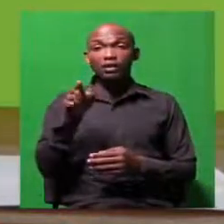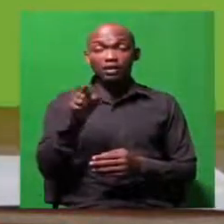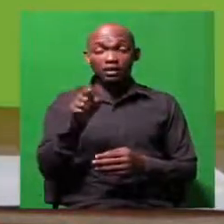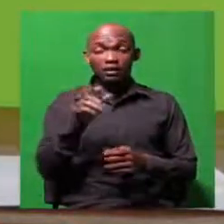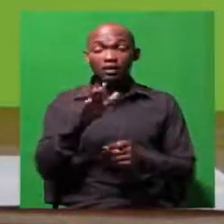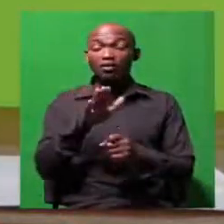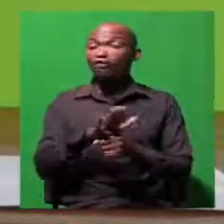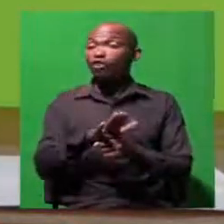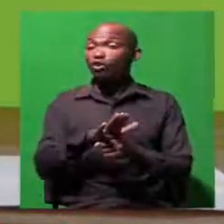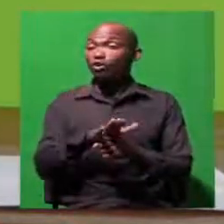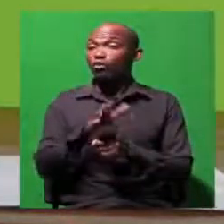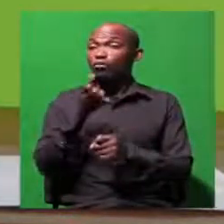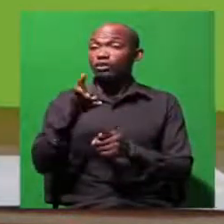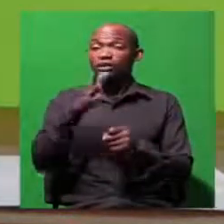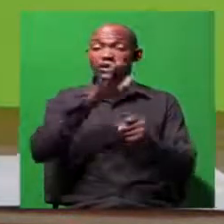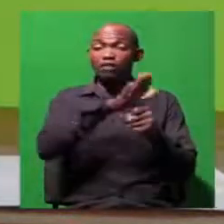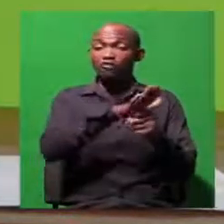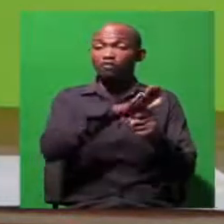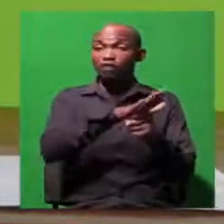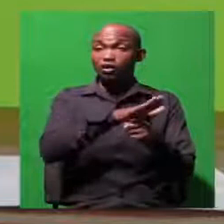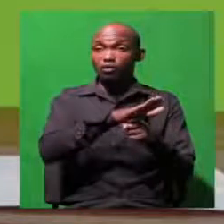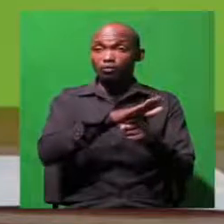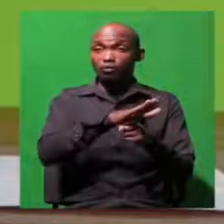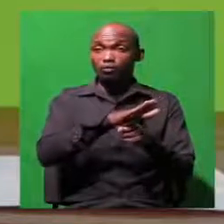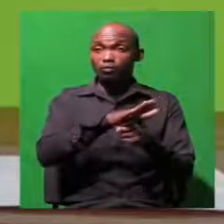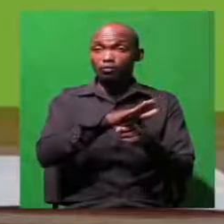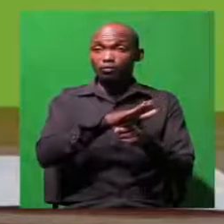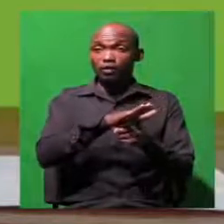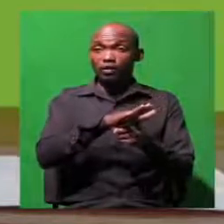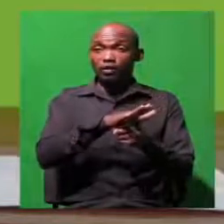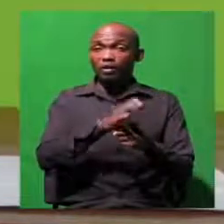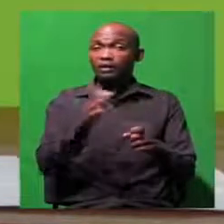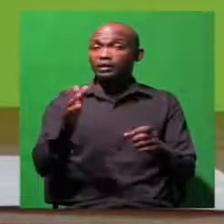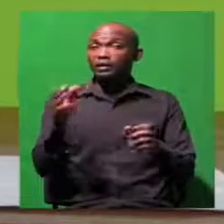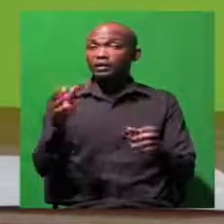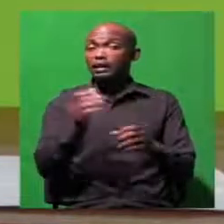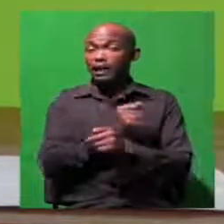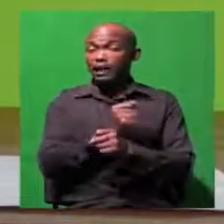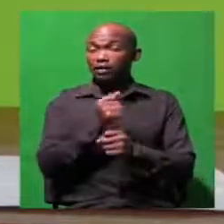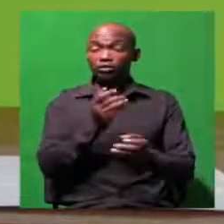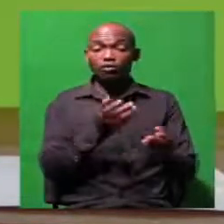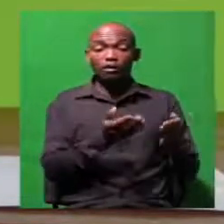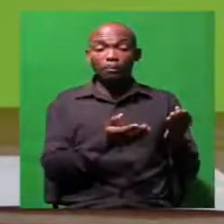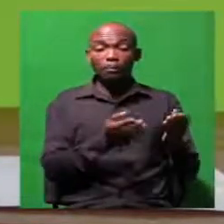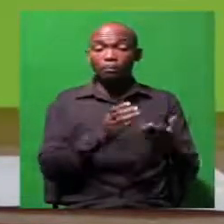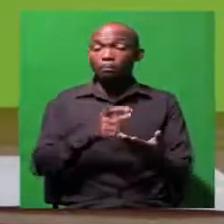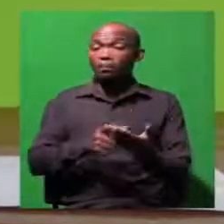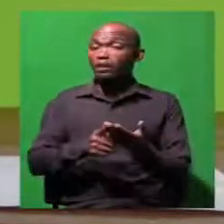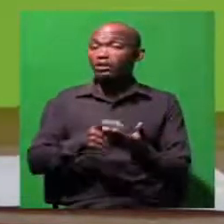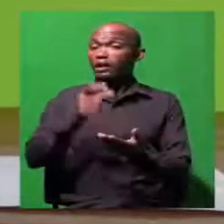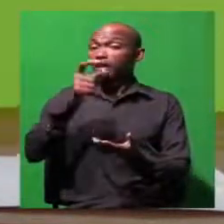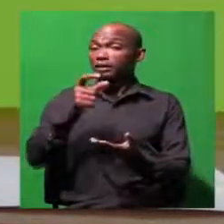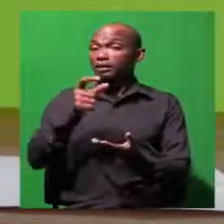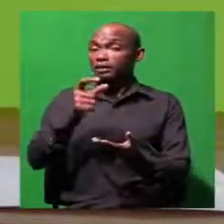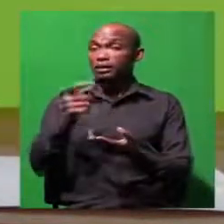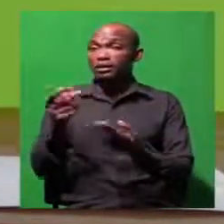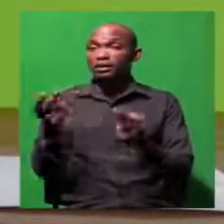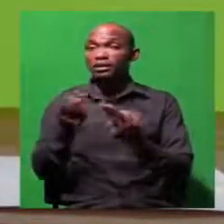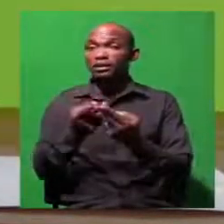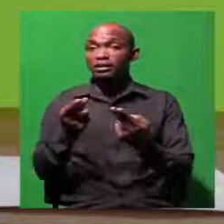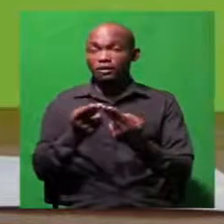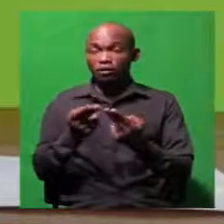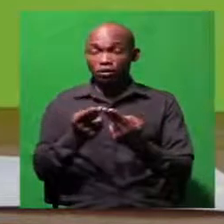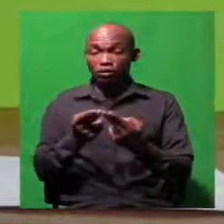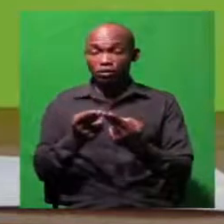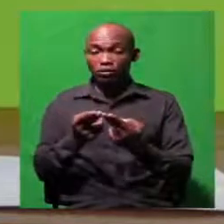5. This volume, which is volume, this volume taken from the measuring cylinder is equal